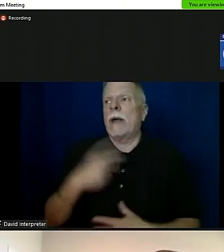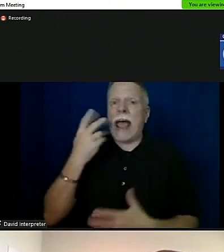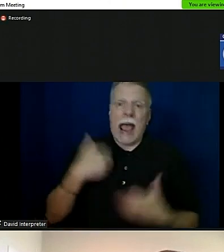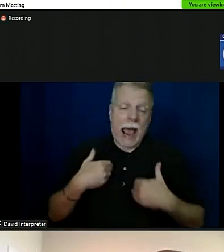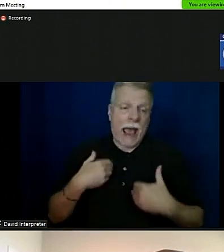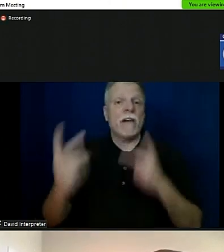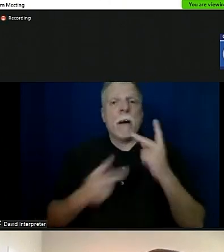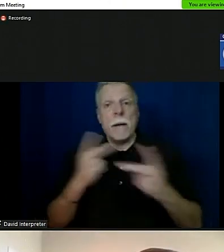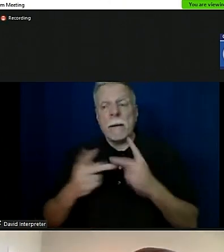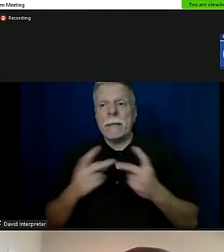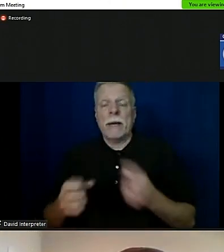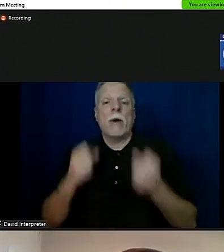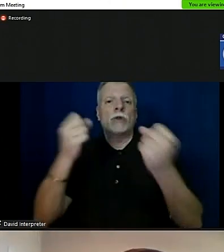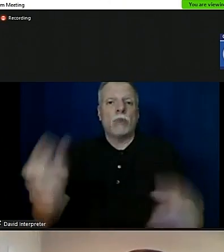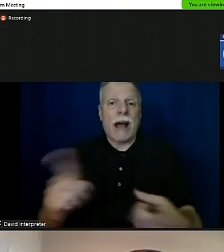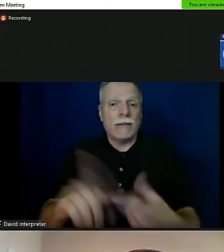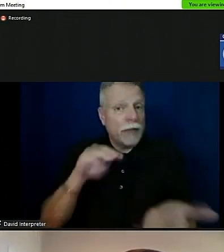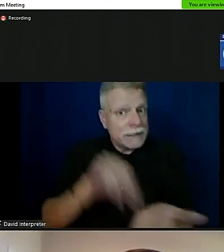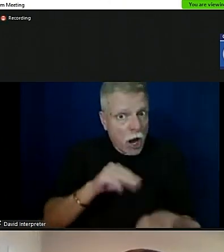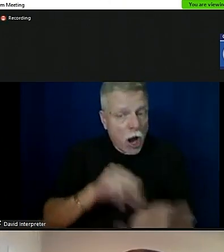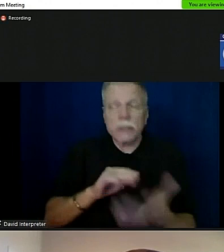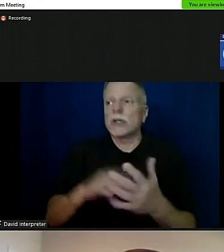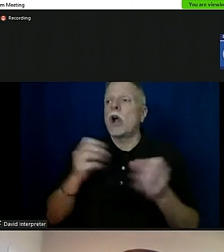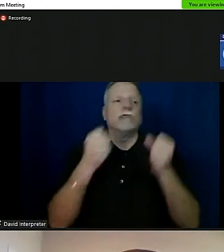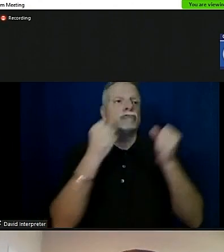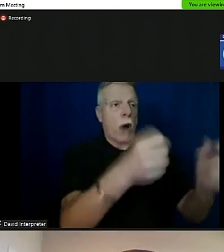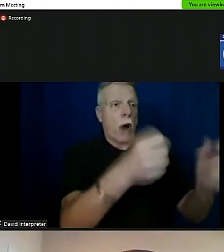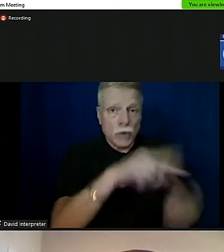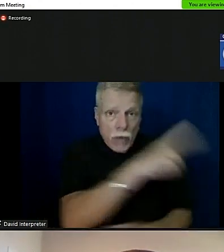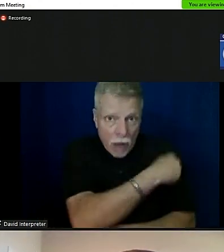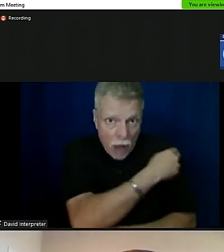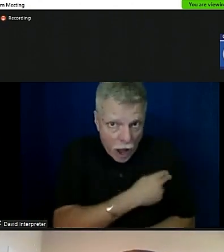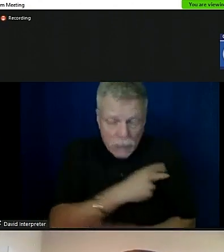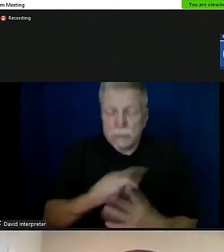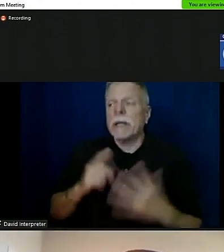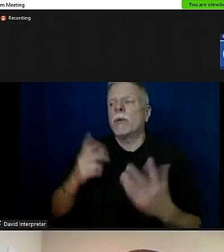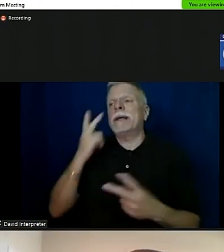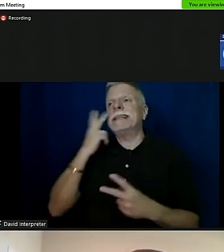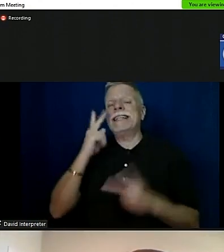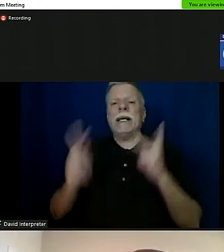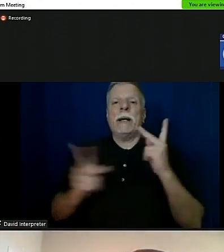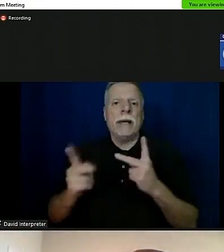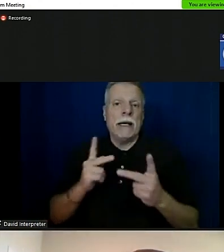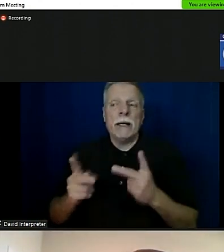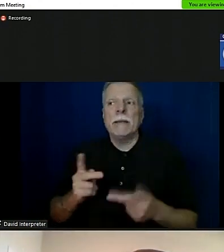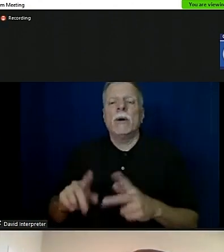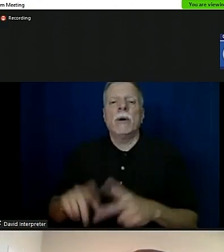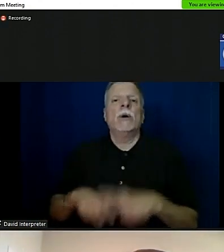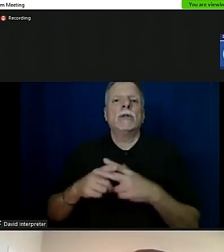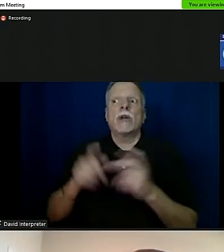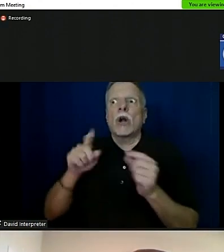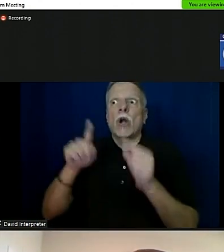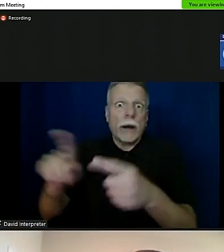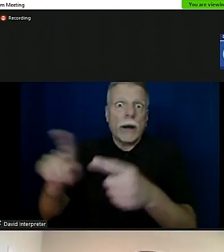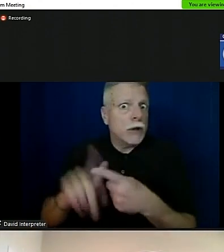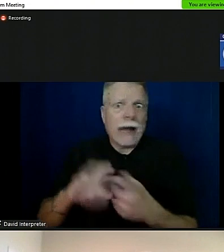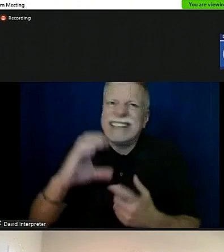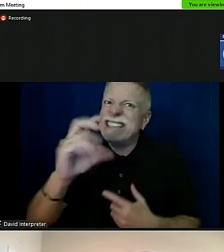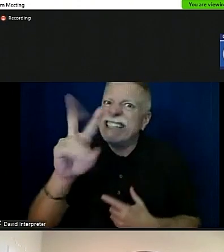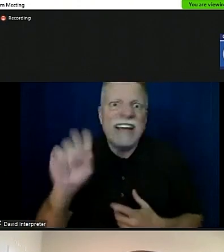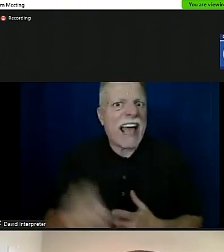their healthcare provider. They're going to hospitals. We're seeing people start to have access to this at retail pharmacies. We're seeing some of